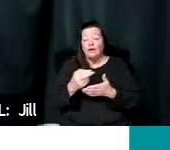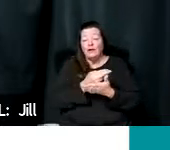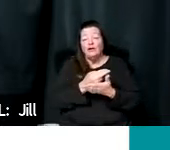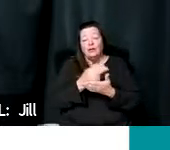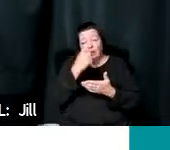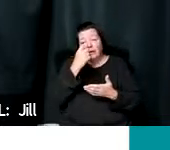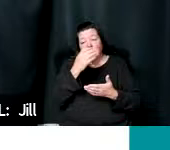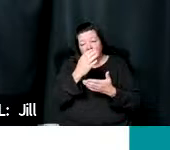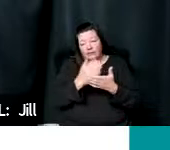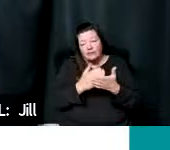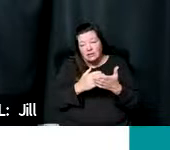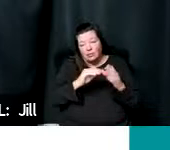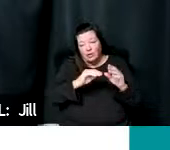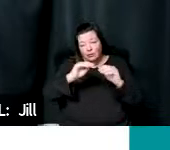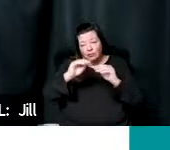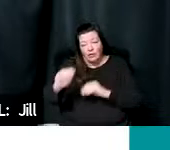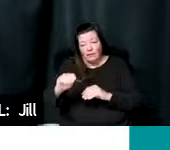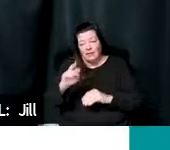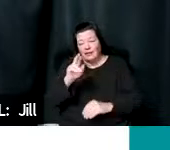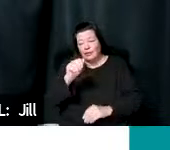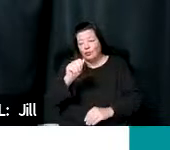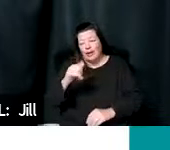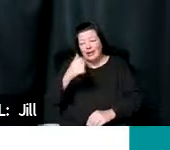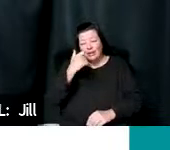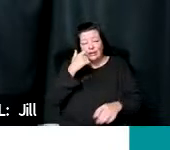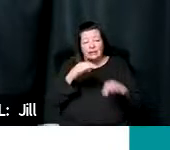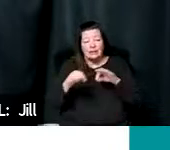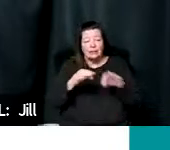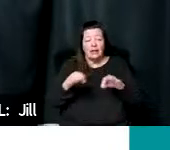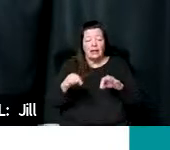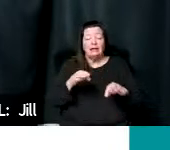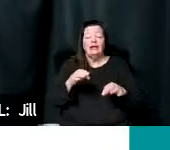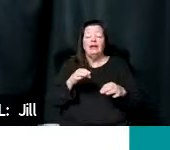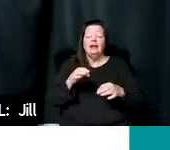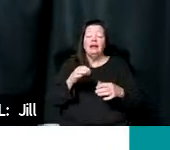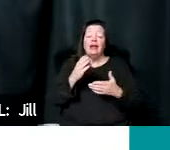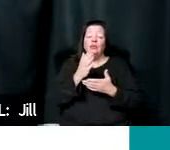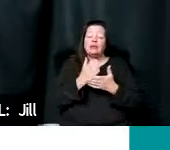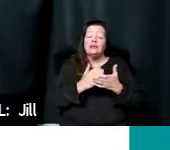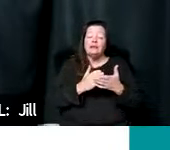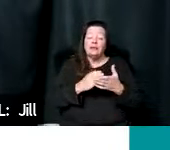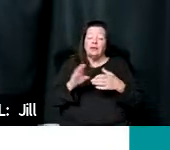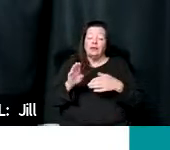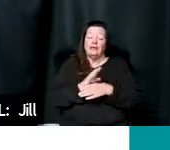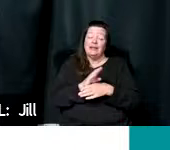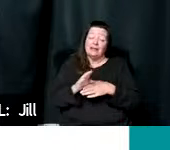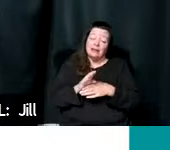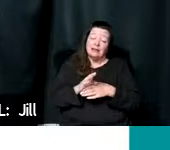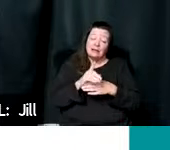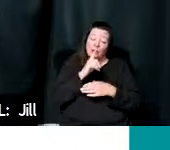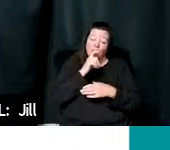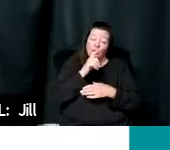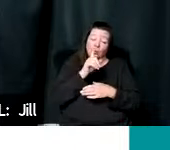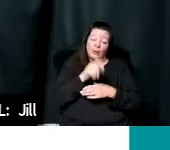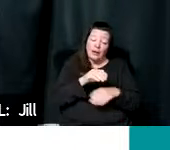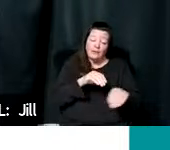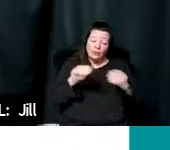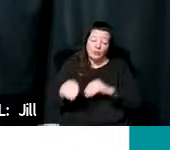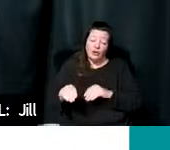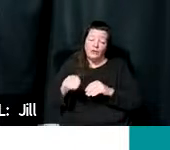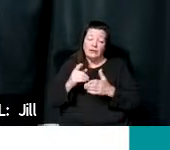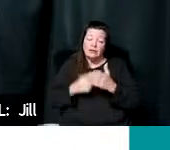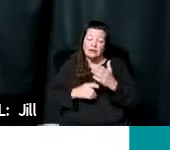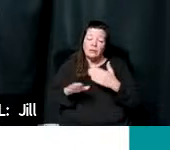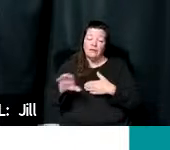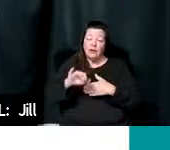displacements that Ray just walked through. And as Ray said, with some of the businesses who are potentially displaced, some of those jobs may